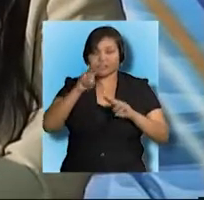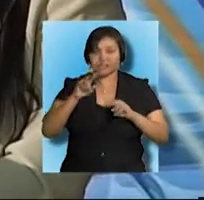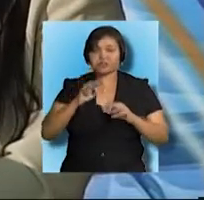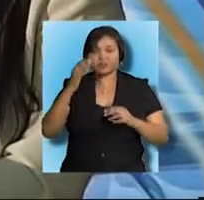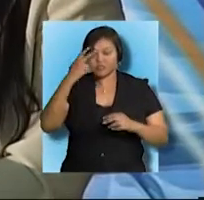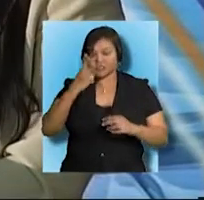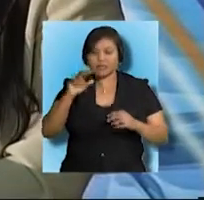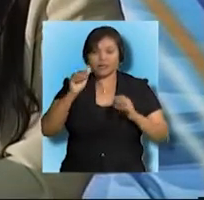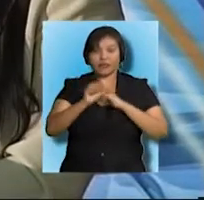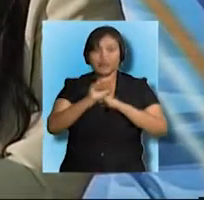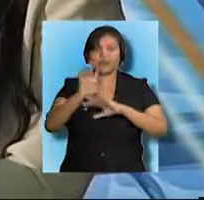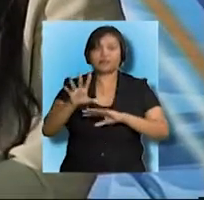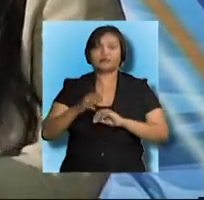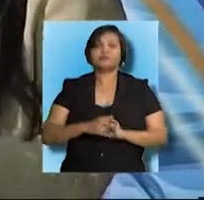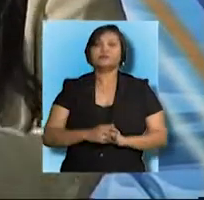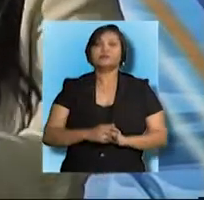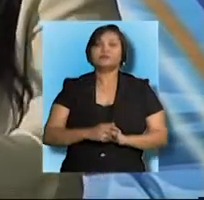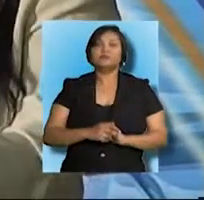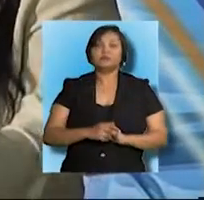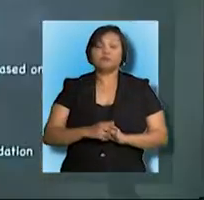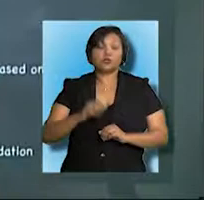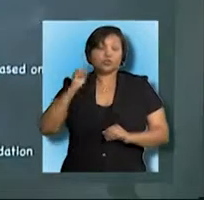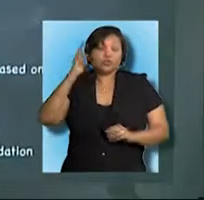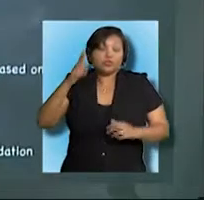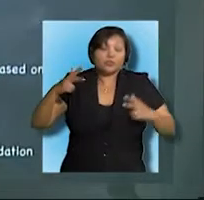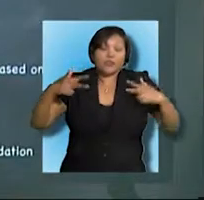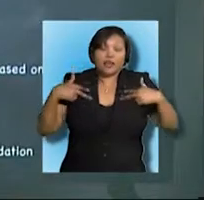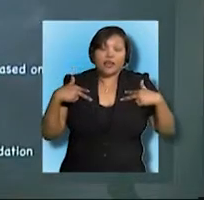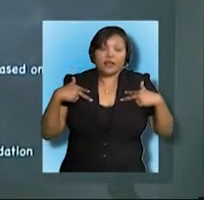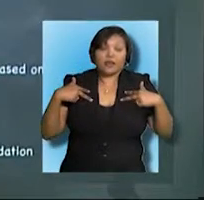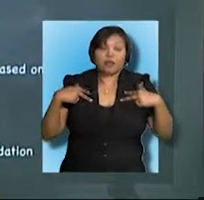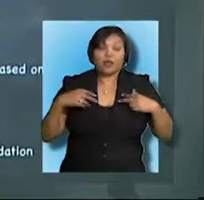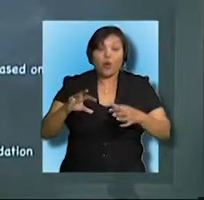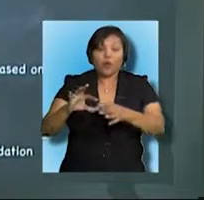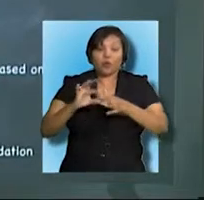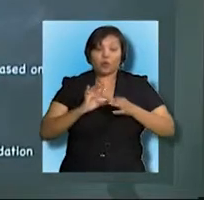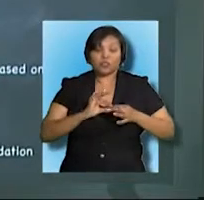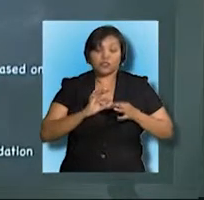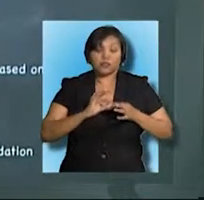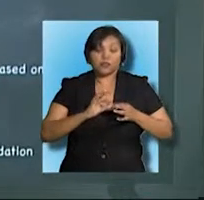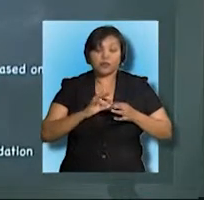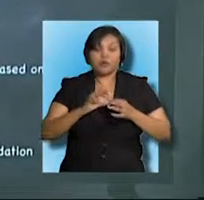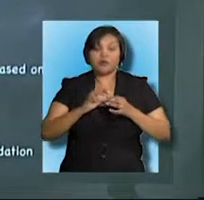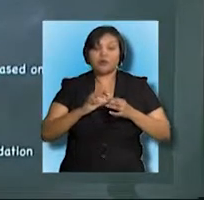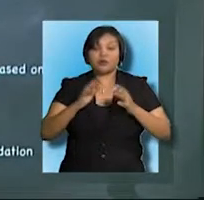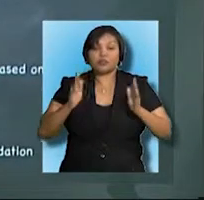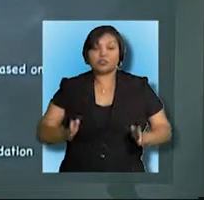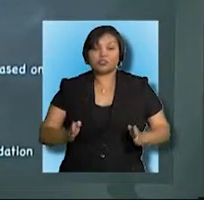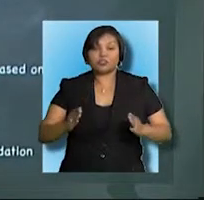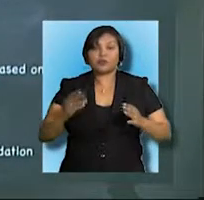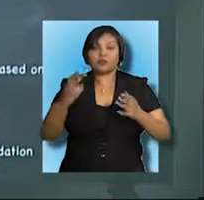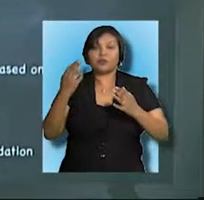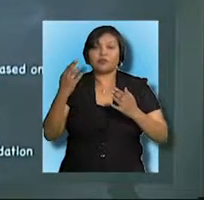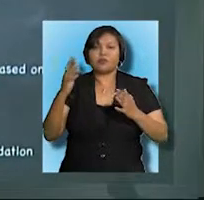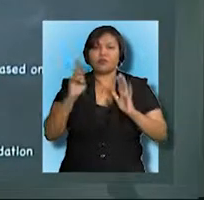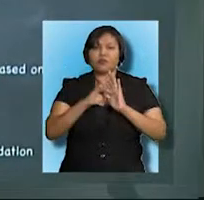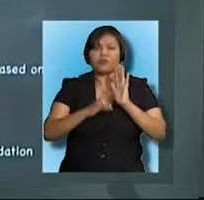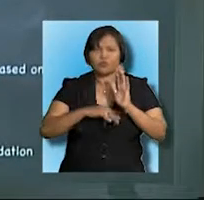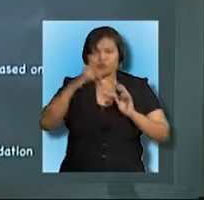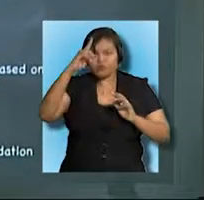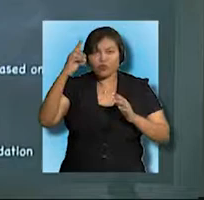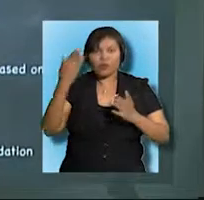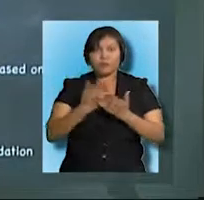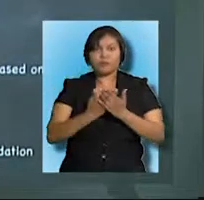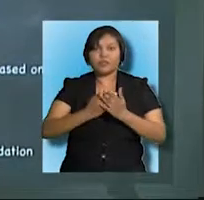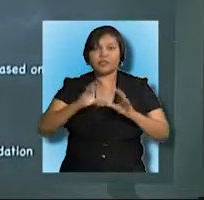regulated? Out of discussions previously with TAT, these again are the answers and the issues that we would